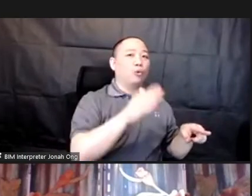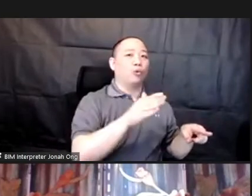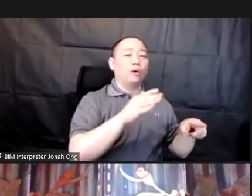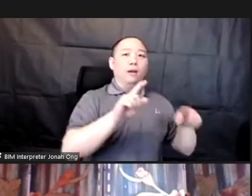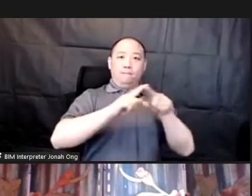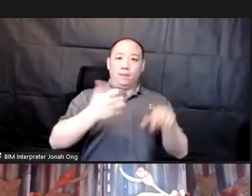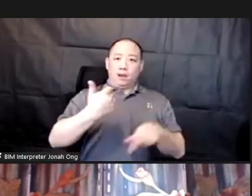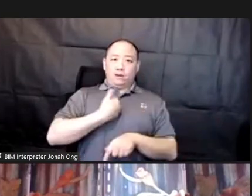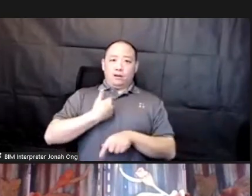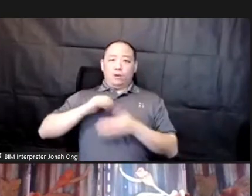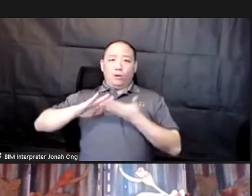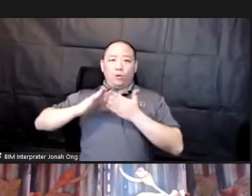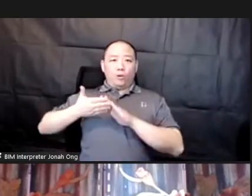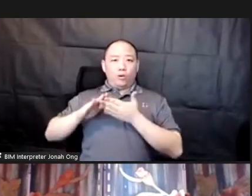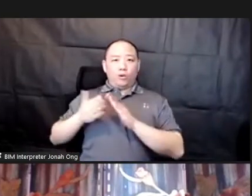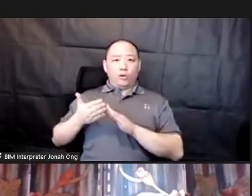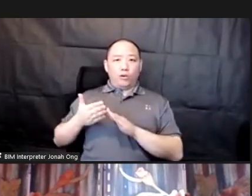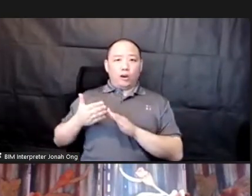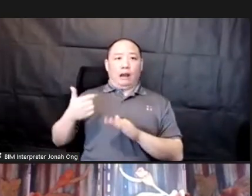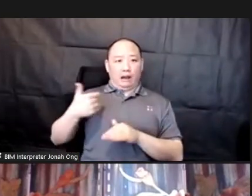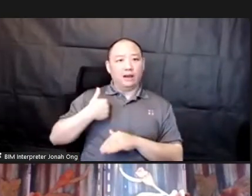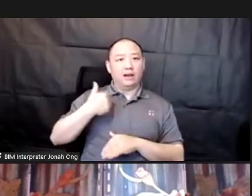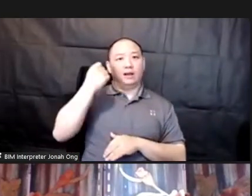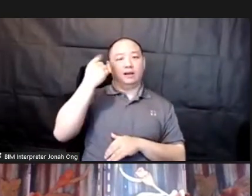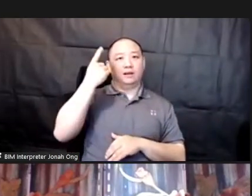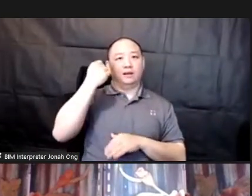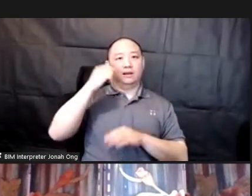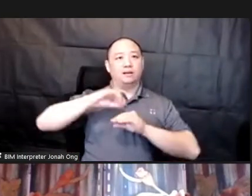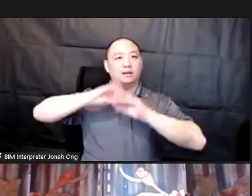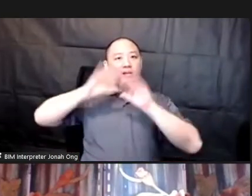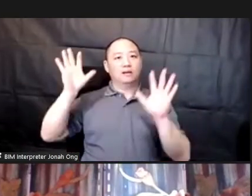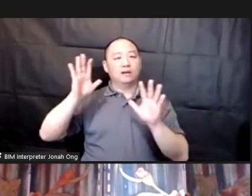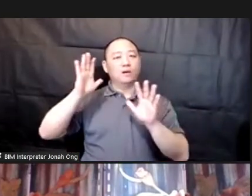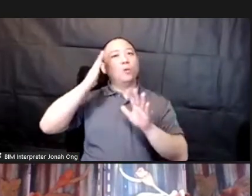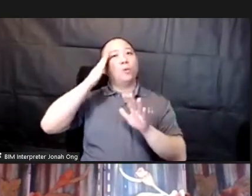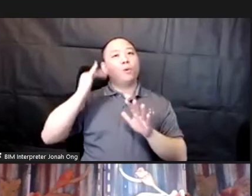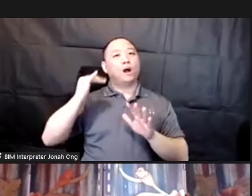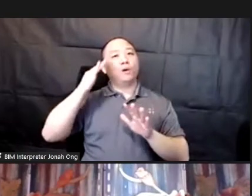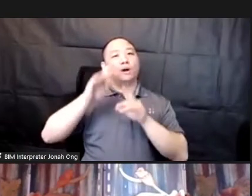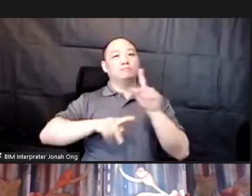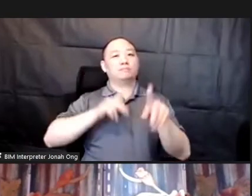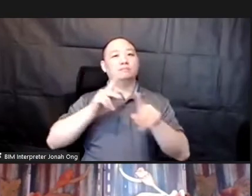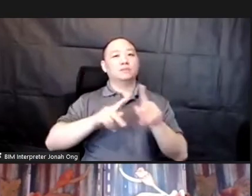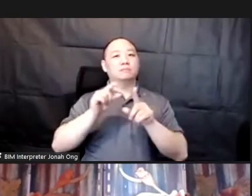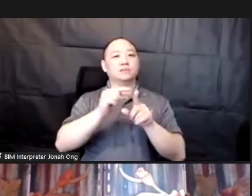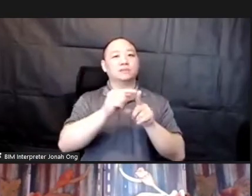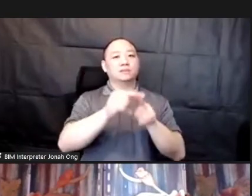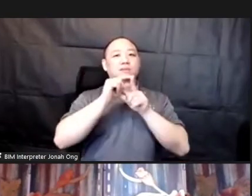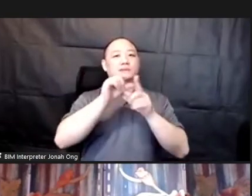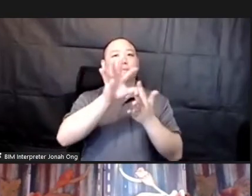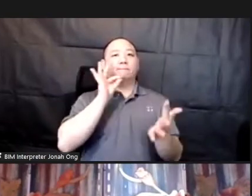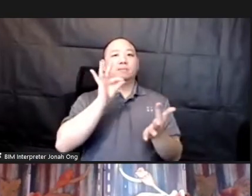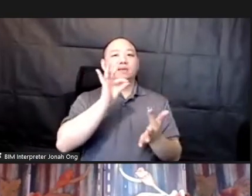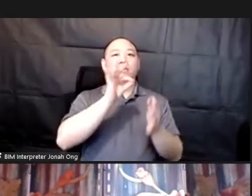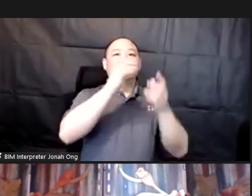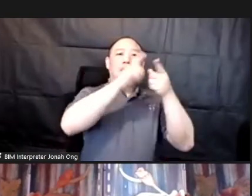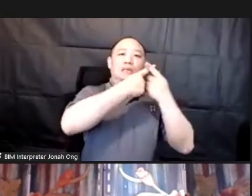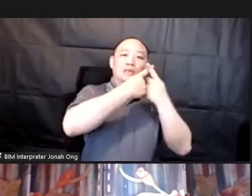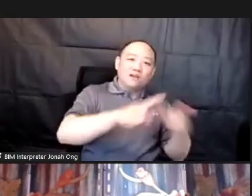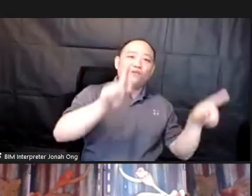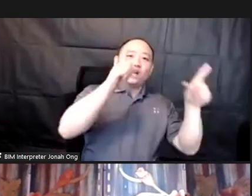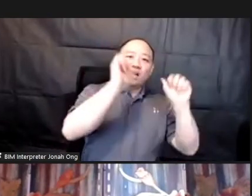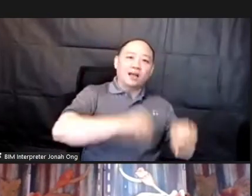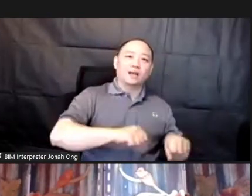community, okay, now I understand why people prefer to be called disabled rather than differently abled.